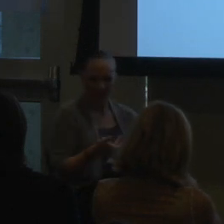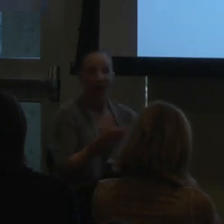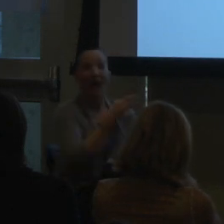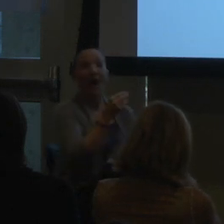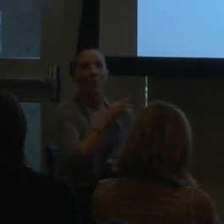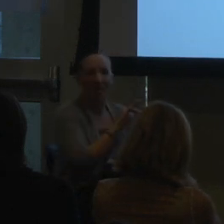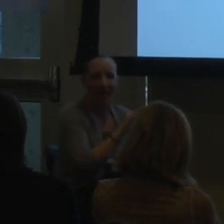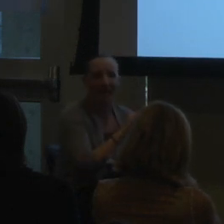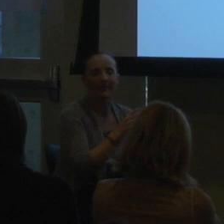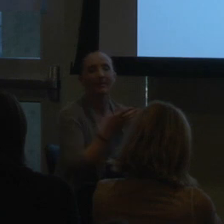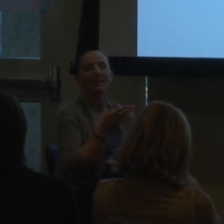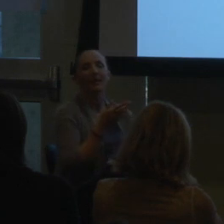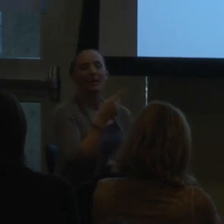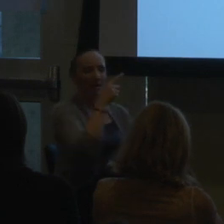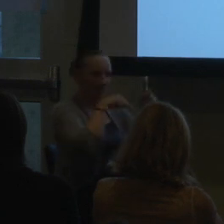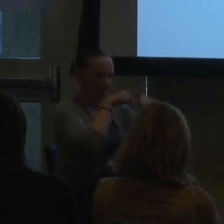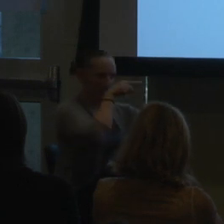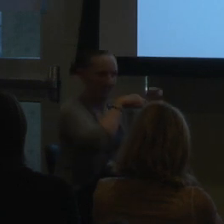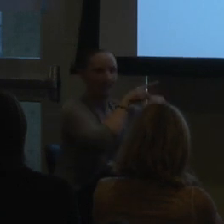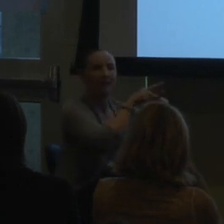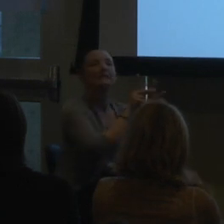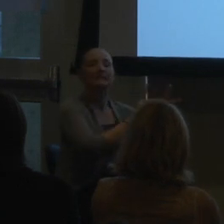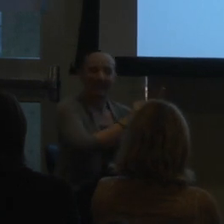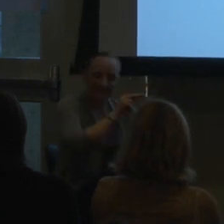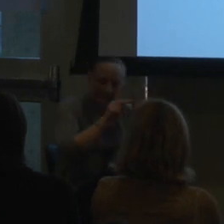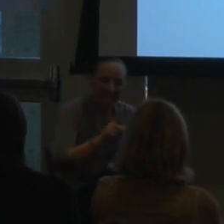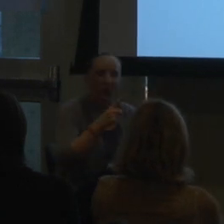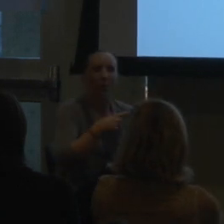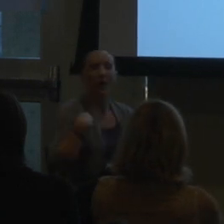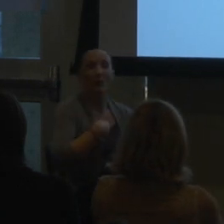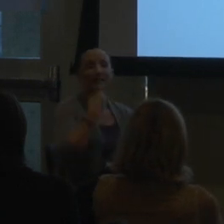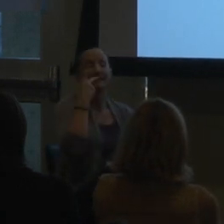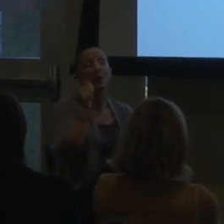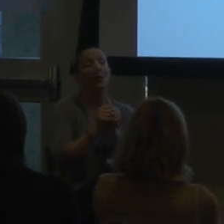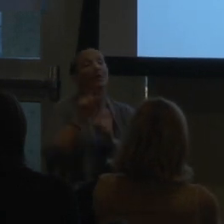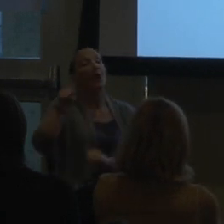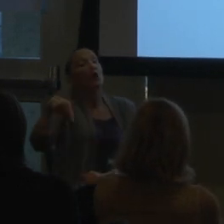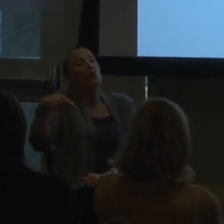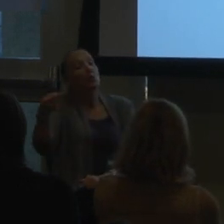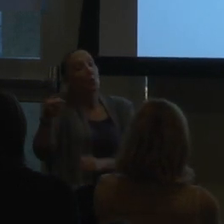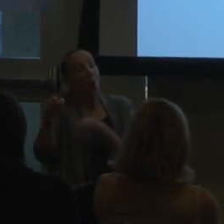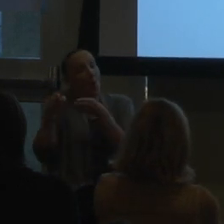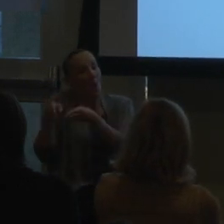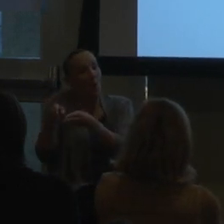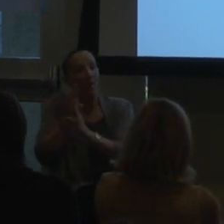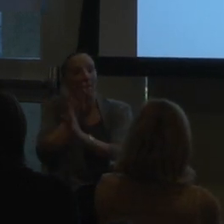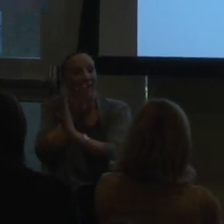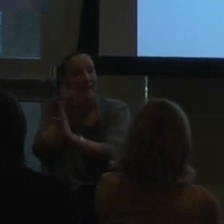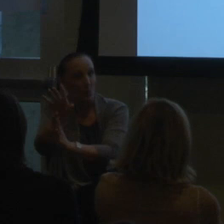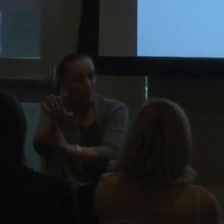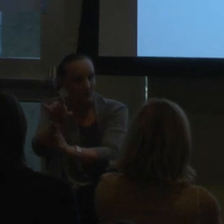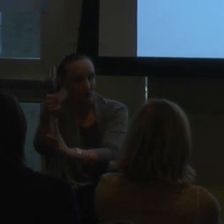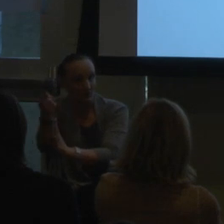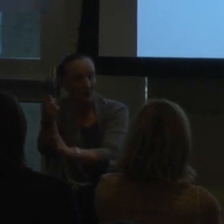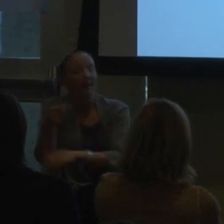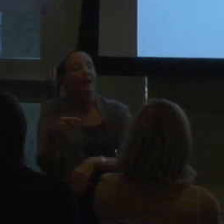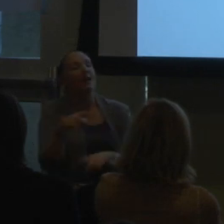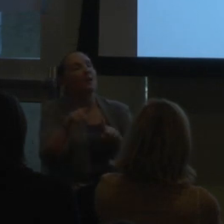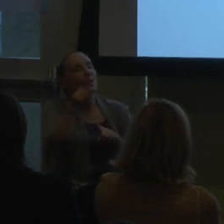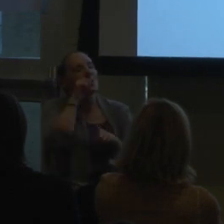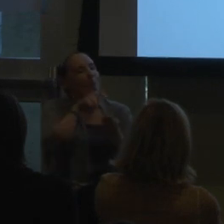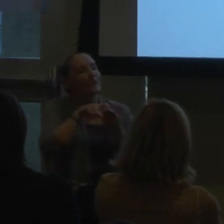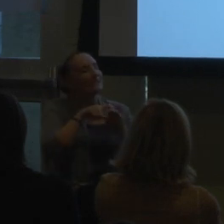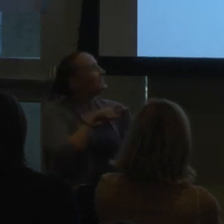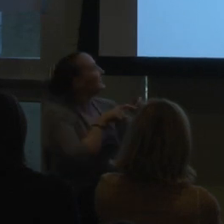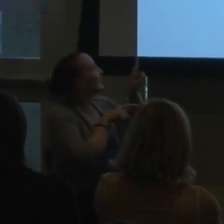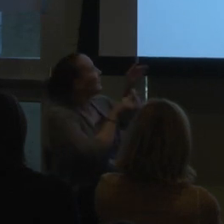related, this is all consistent with what we see for the unimodal bilinguals. But what's different, as you'll notice, is this